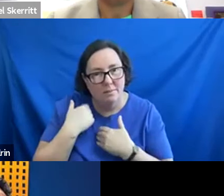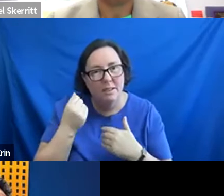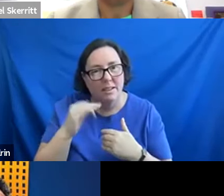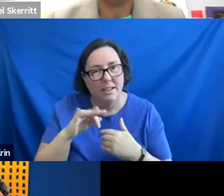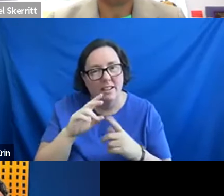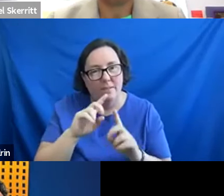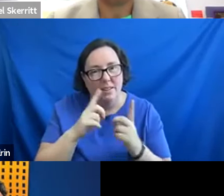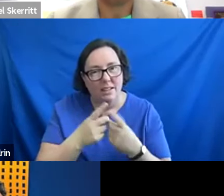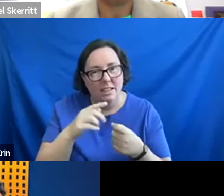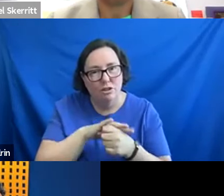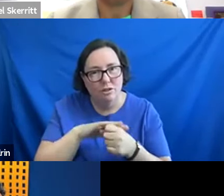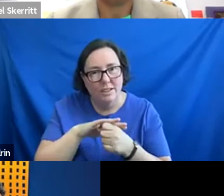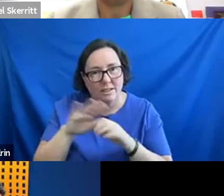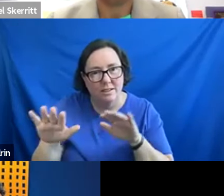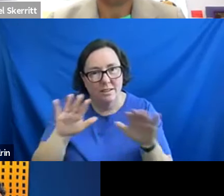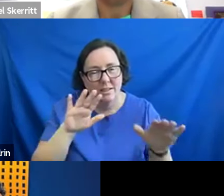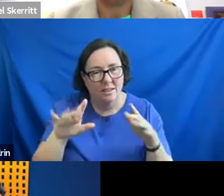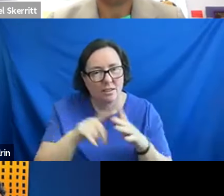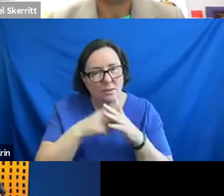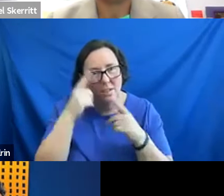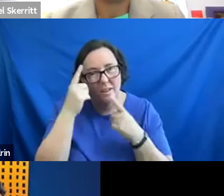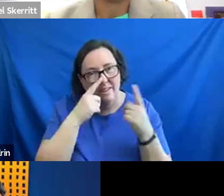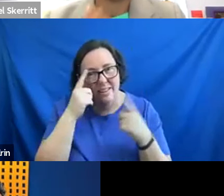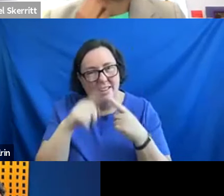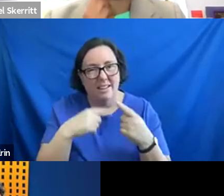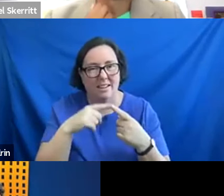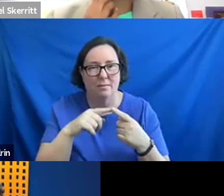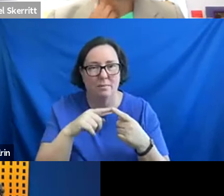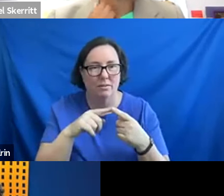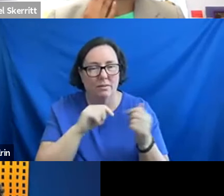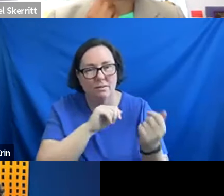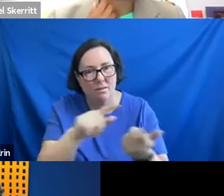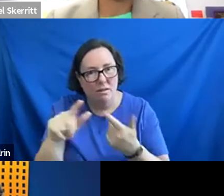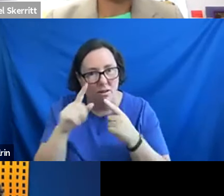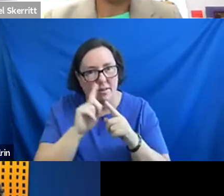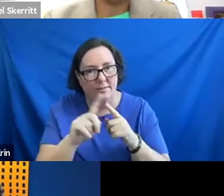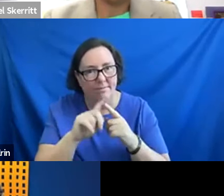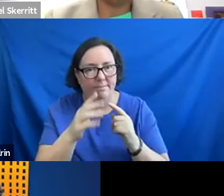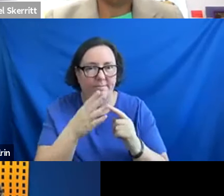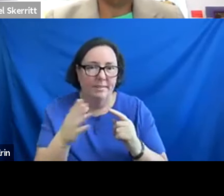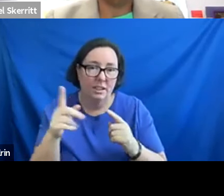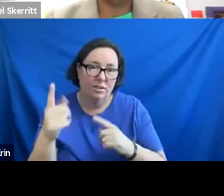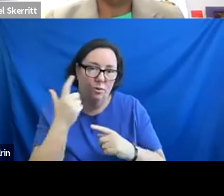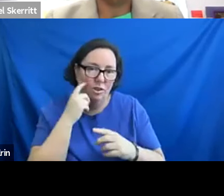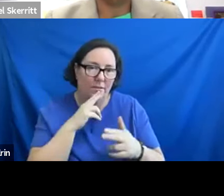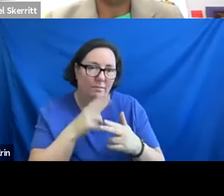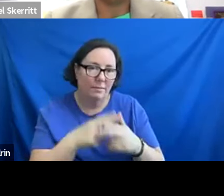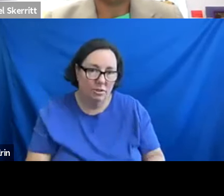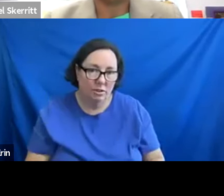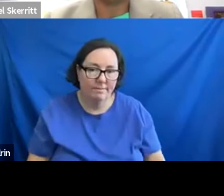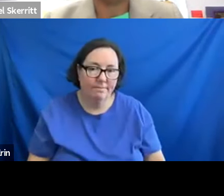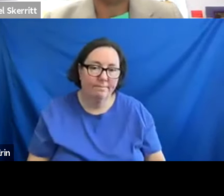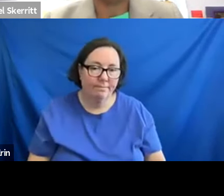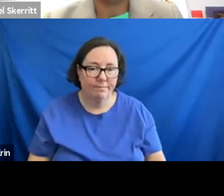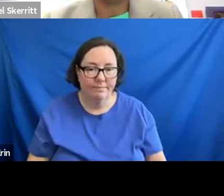the districts to begin thinking about all of the things that you've just said,